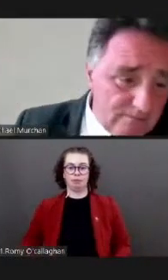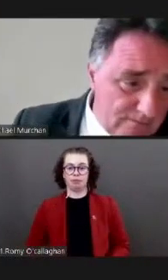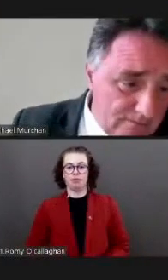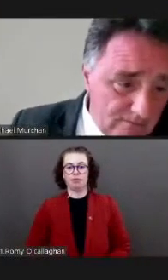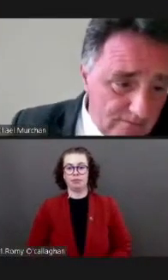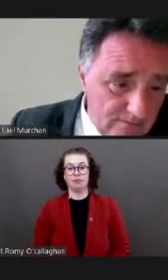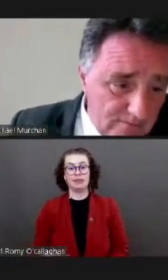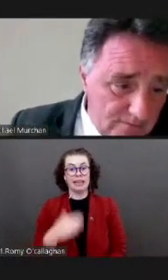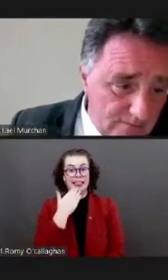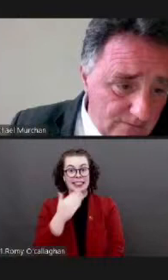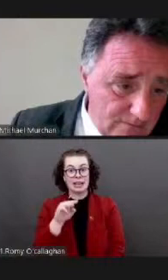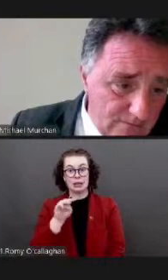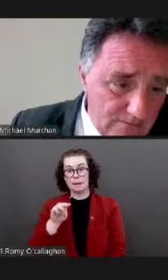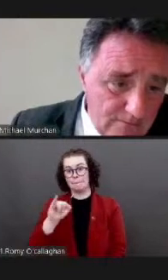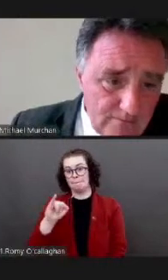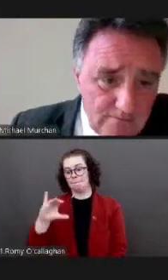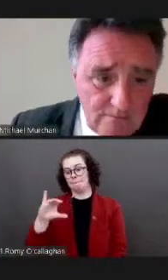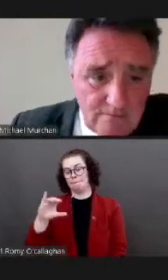Thank you, Michael.